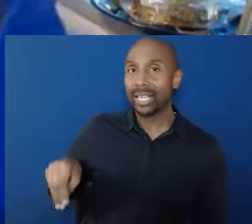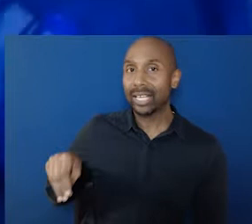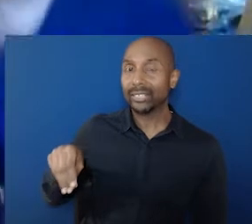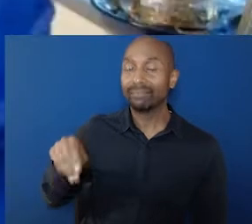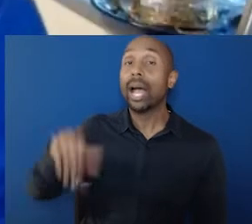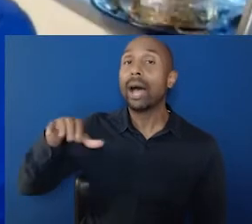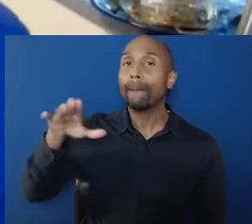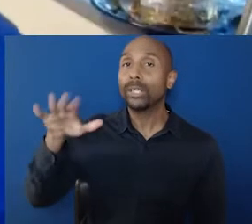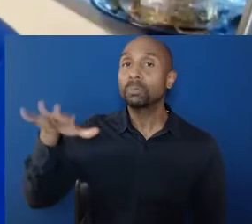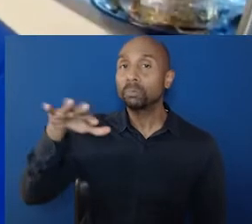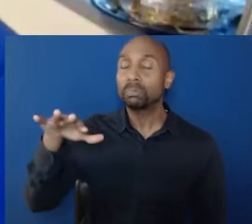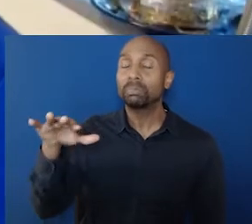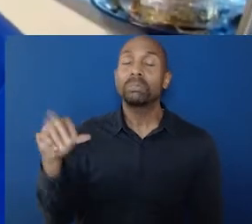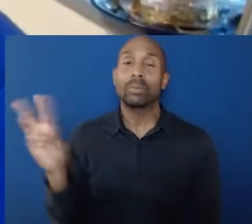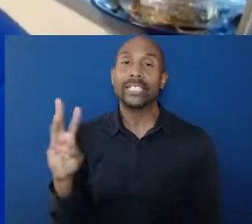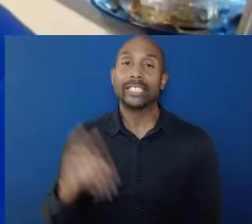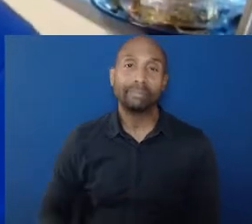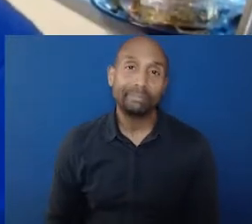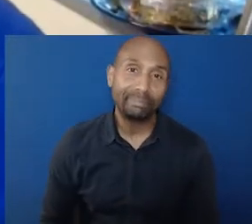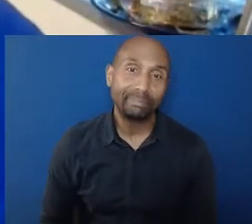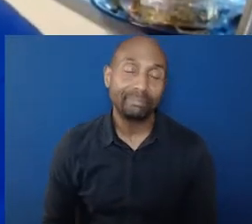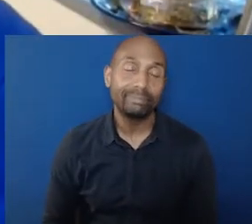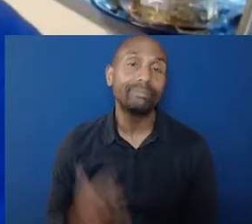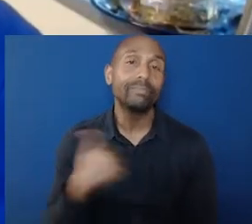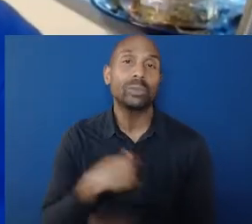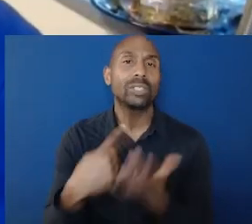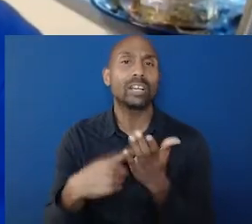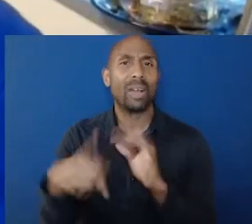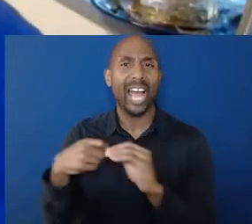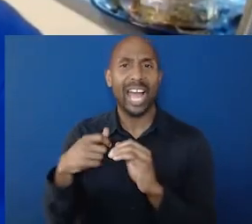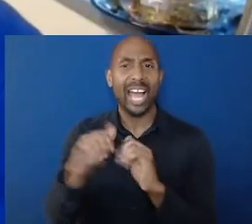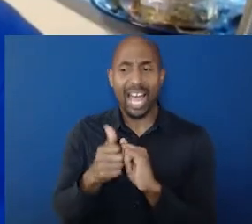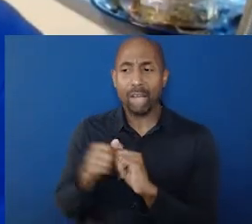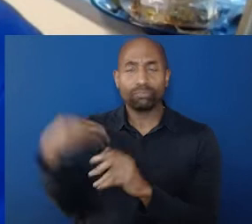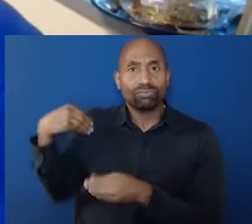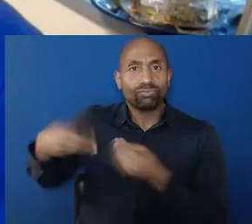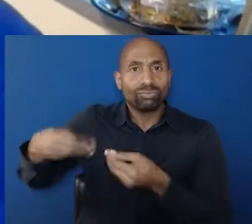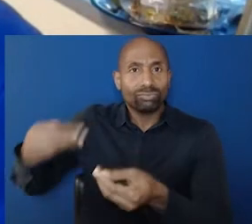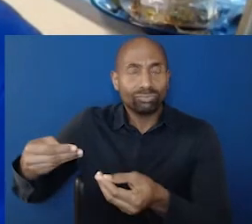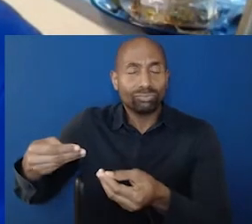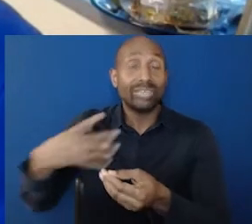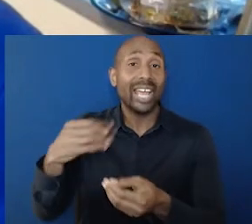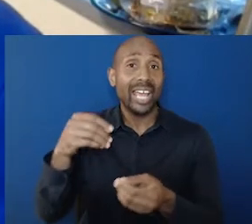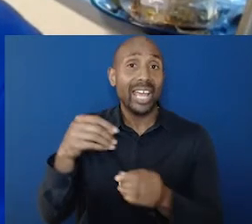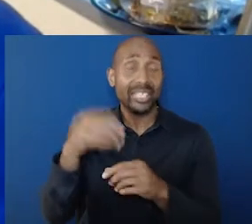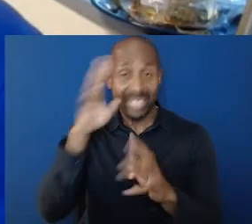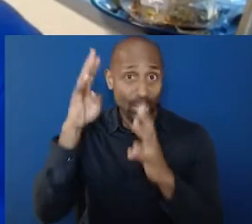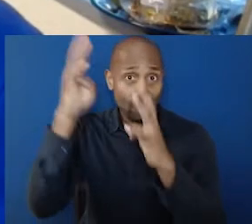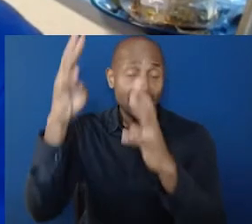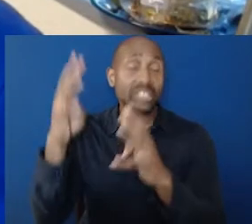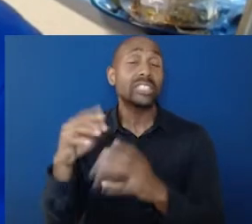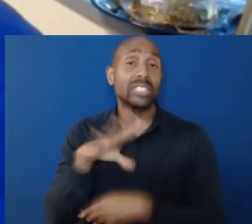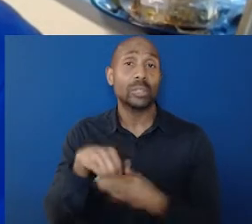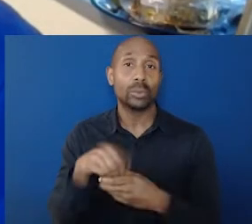in the upper part of the continent of Africa. And we'll be talking about the chain of transmission and innovation that links three generations